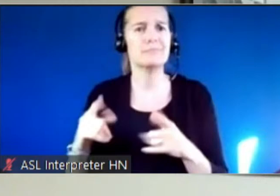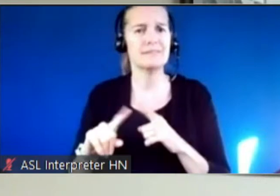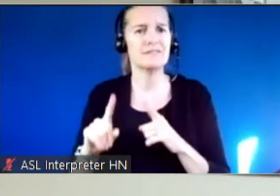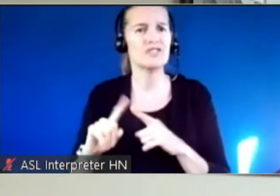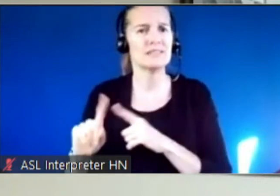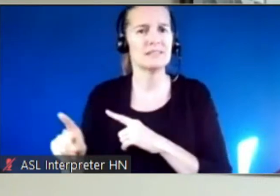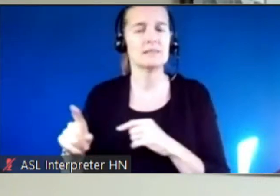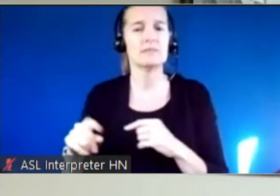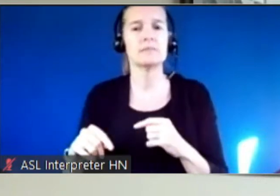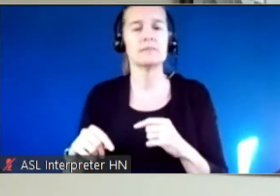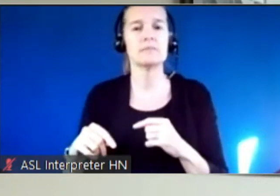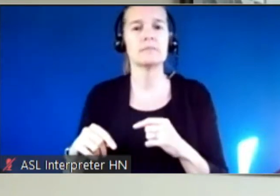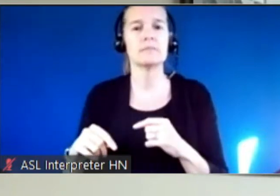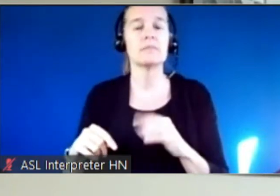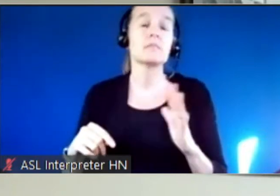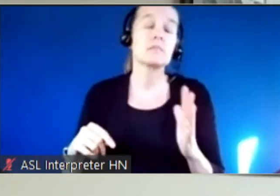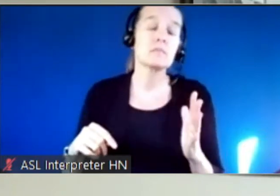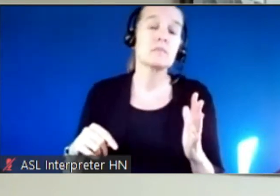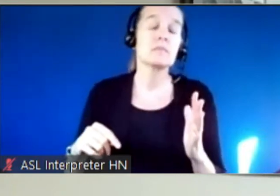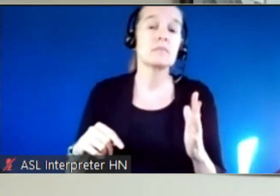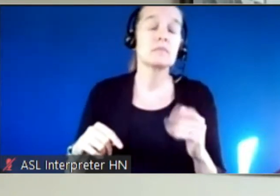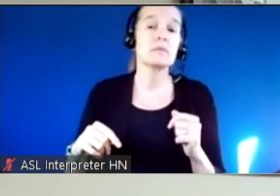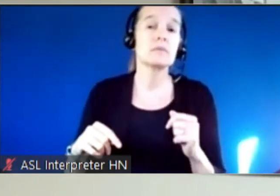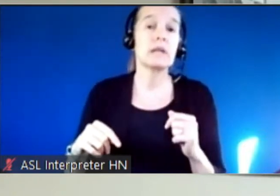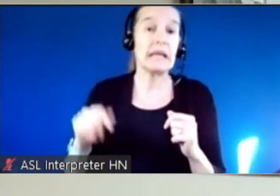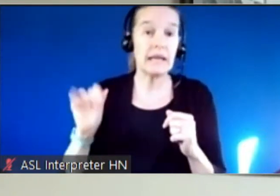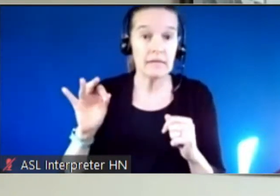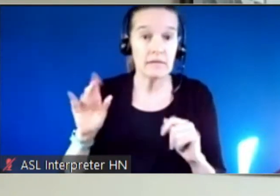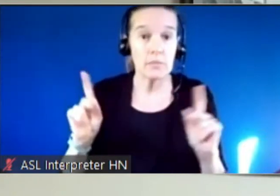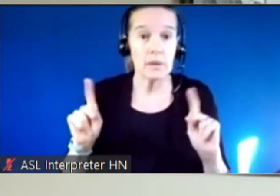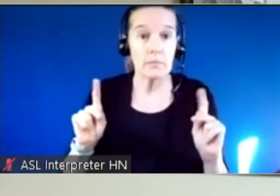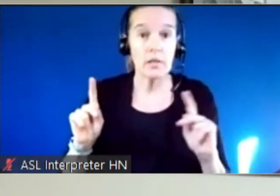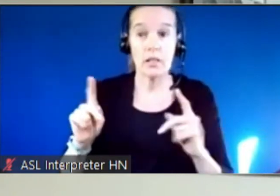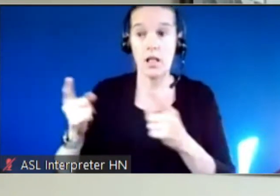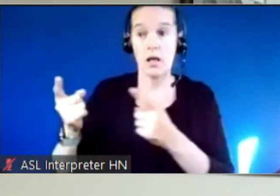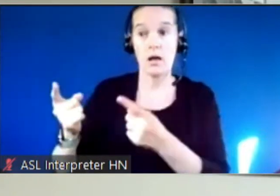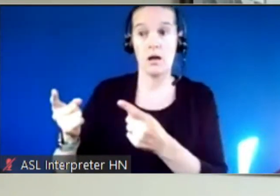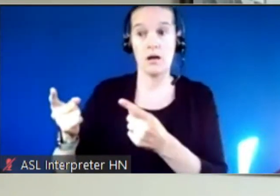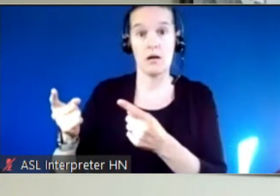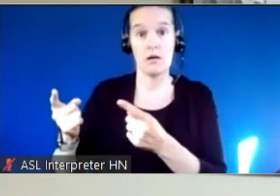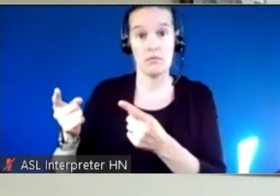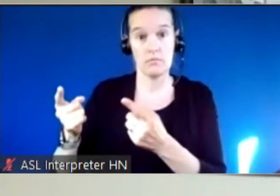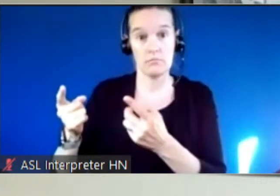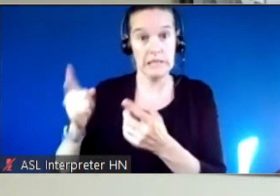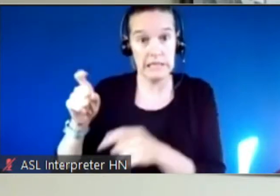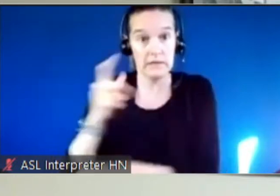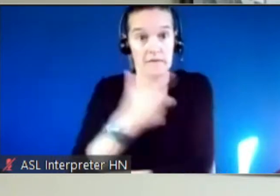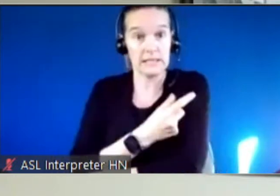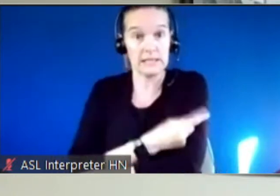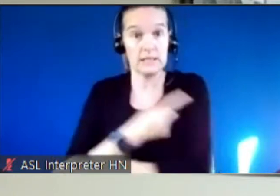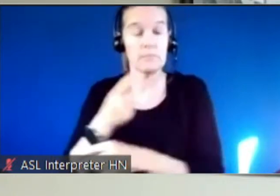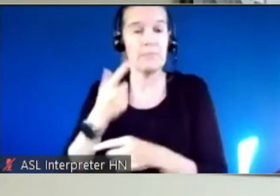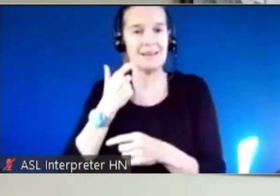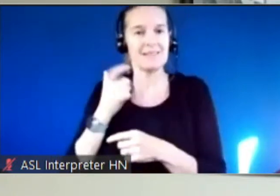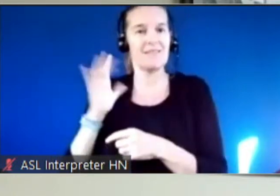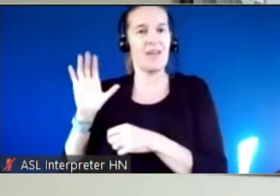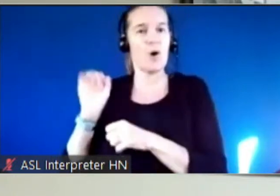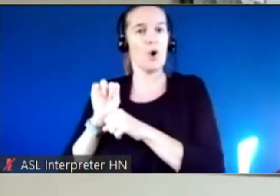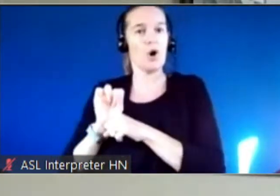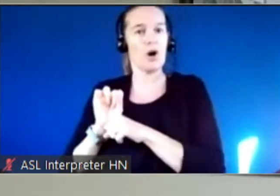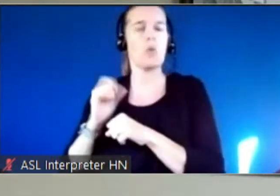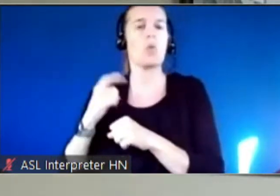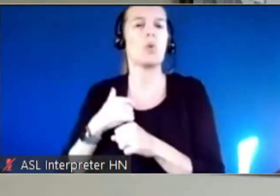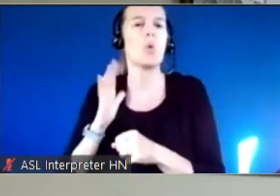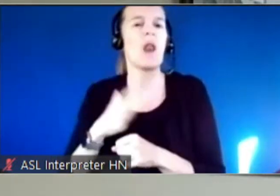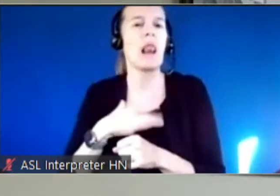We would like to have, if they're coming in because of their employment status, at least a note from their employer that says